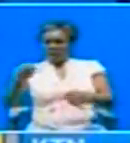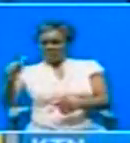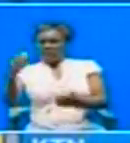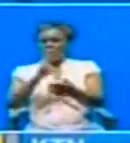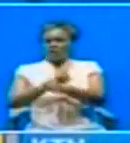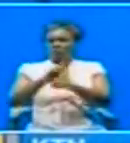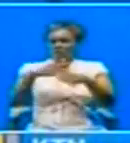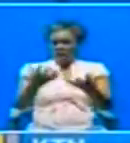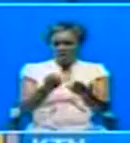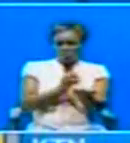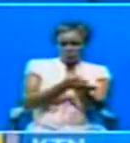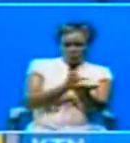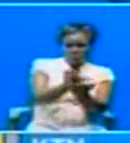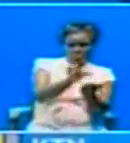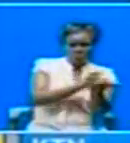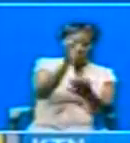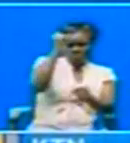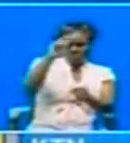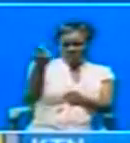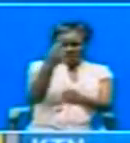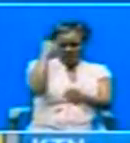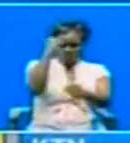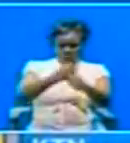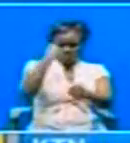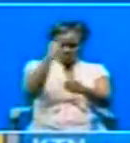being deployed to financing their Kenyan operations.